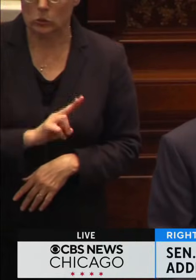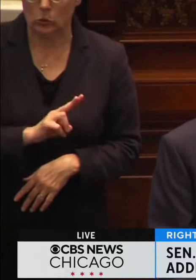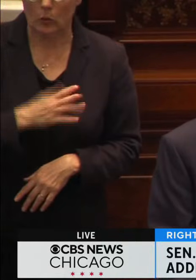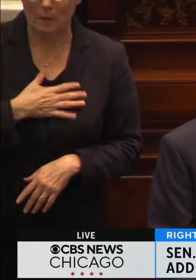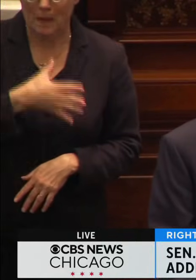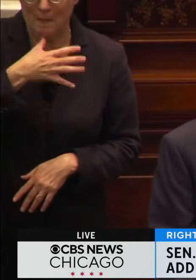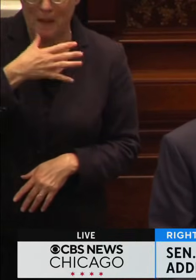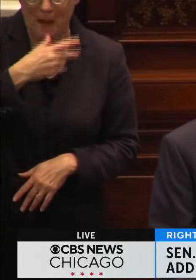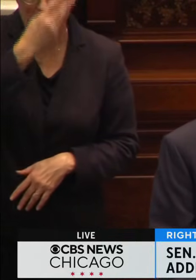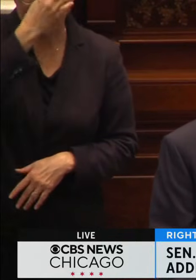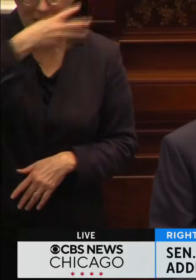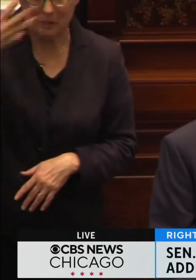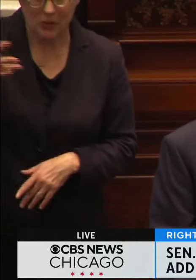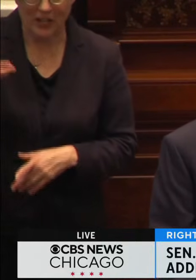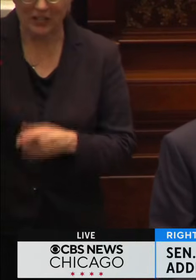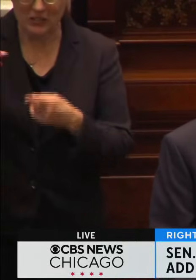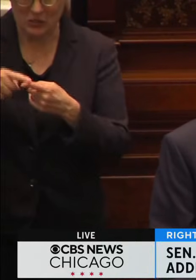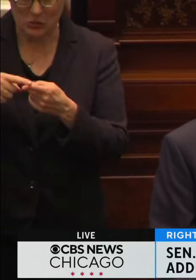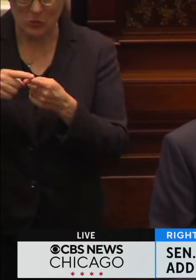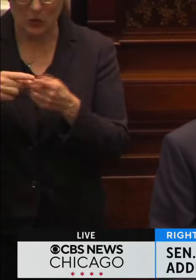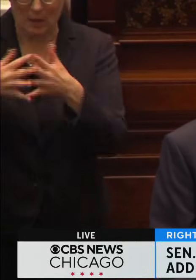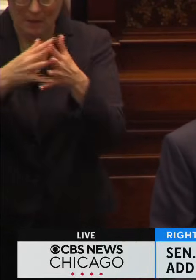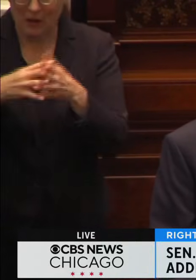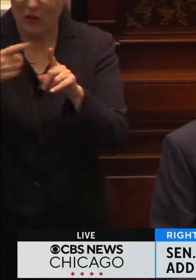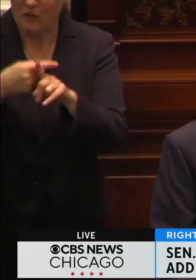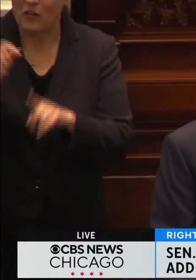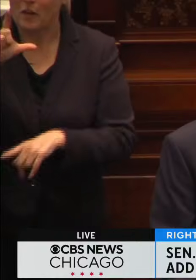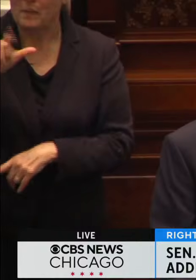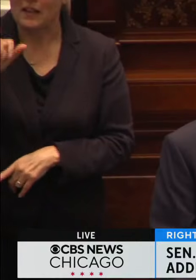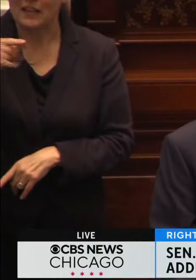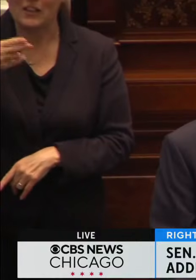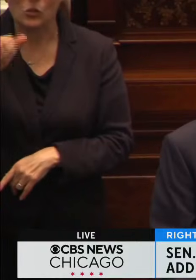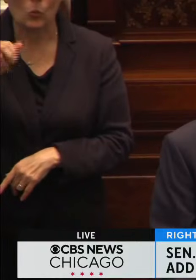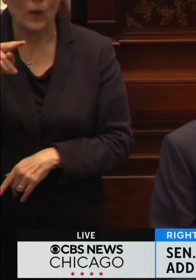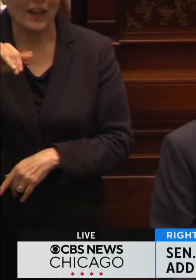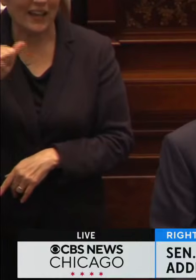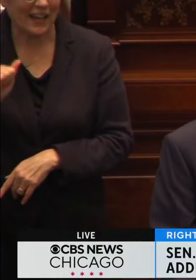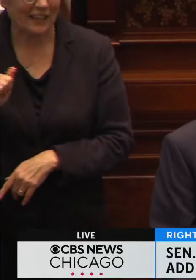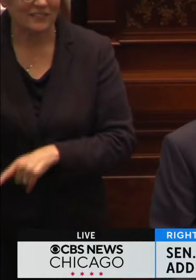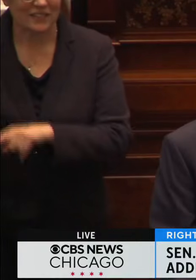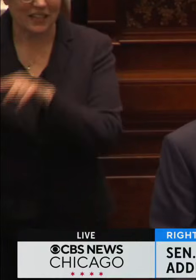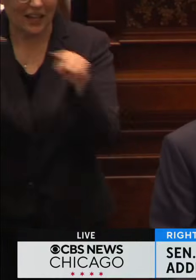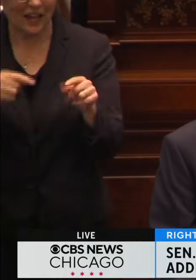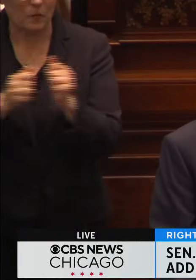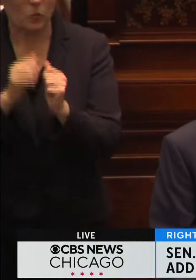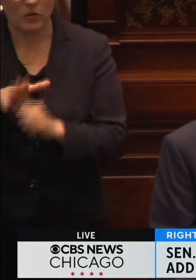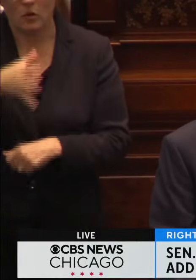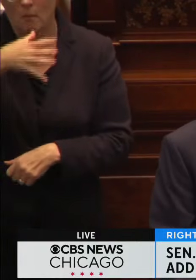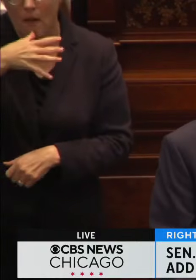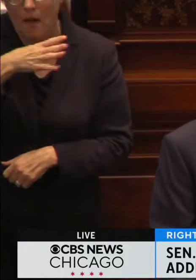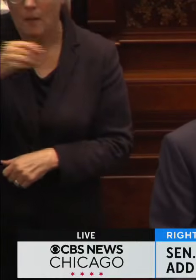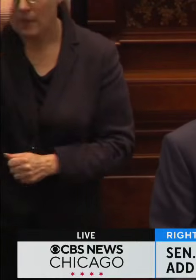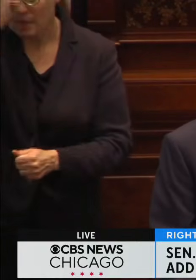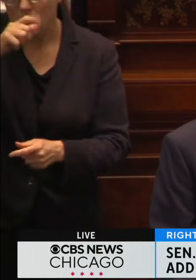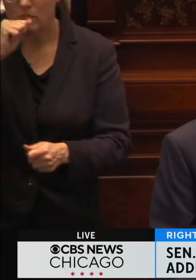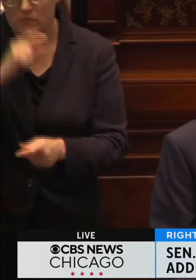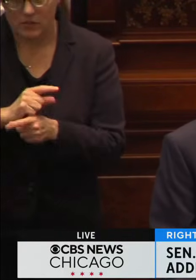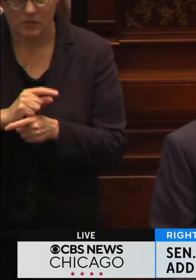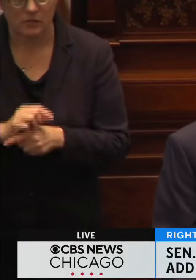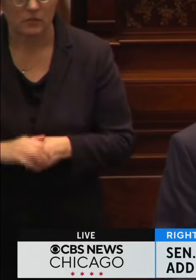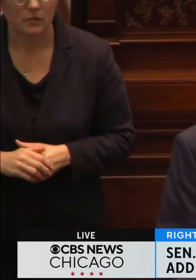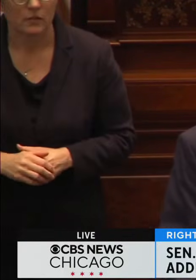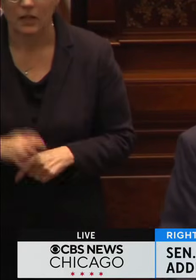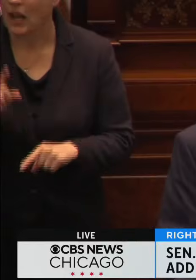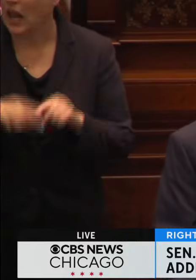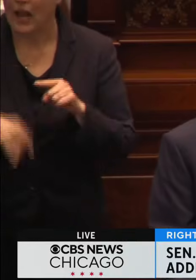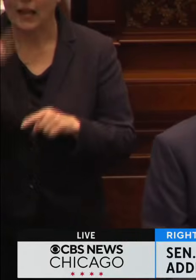immigrant to this country from Lithuania, brought here by her mother with her brother and sister. I